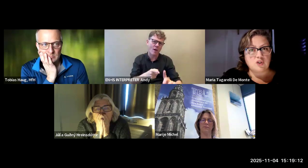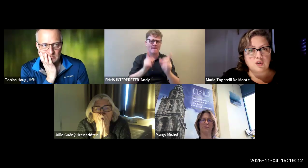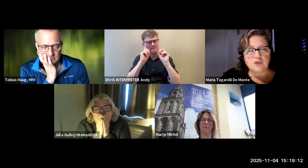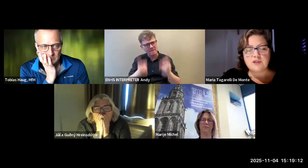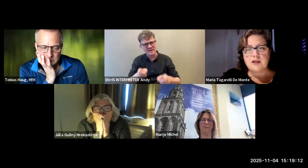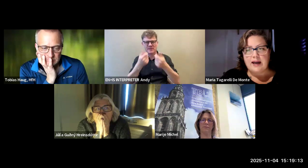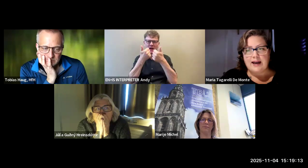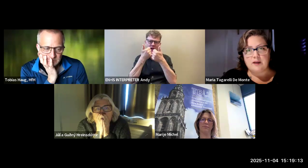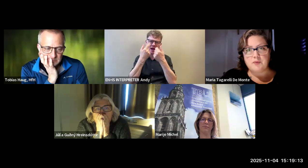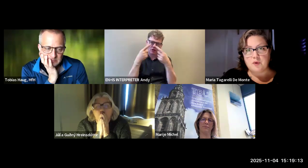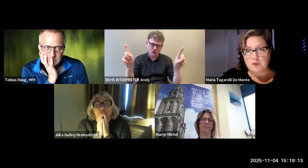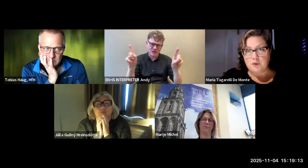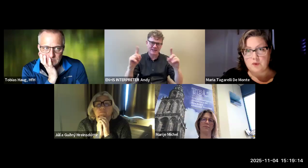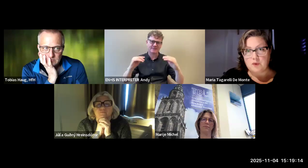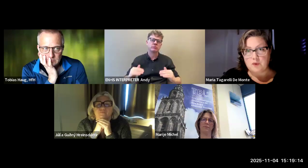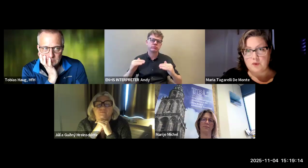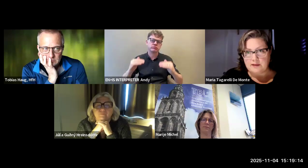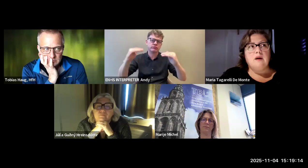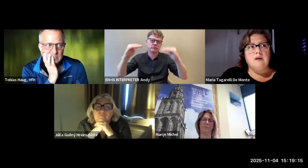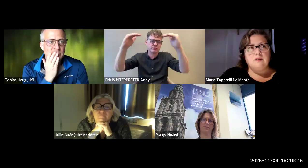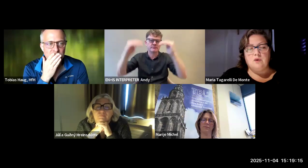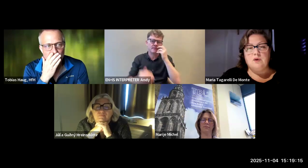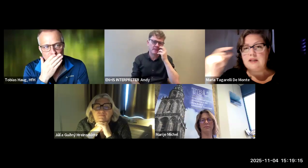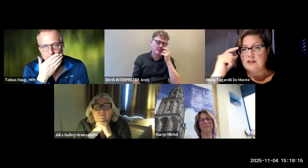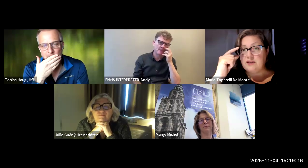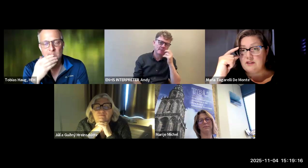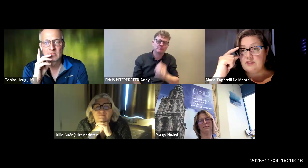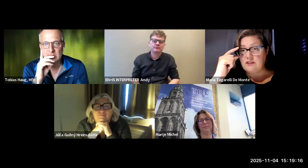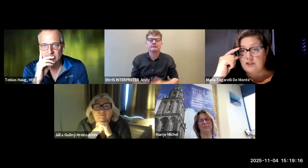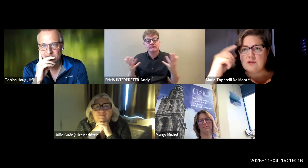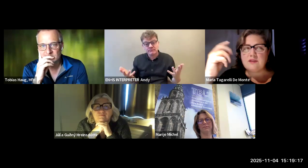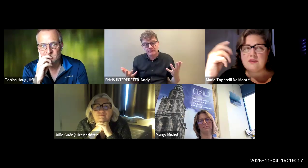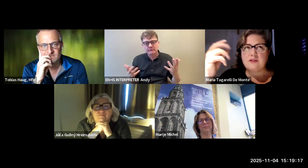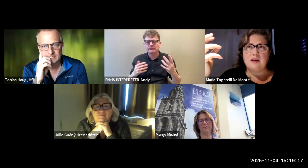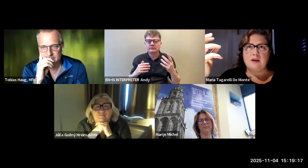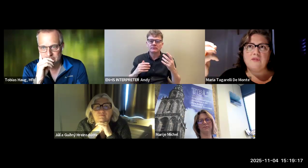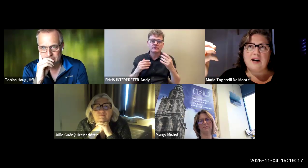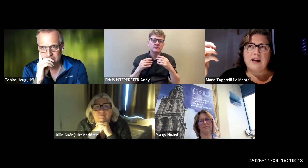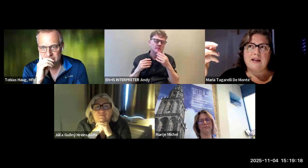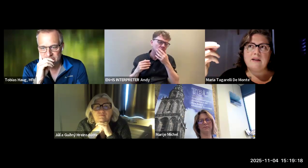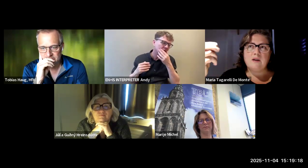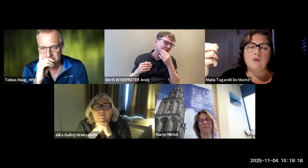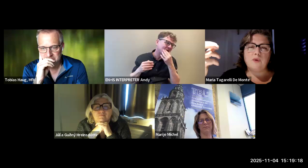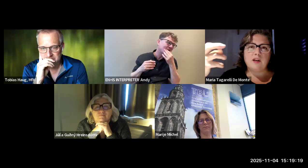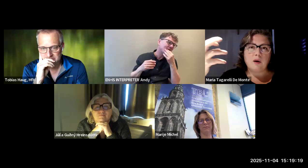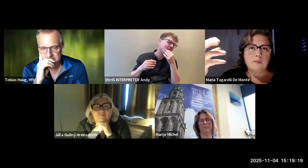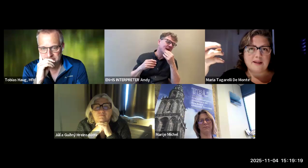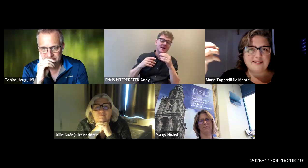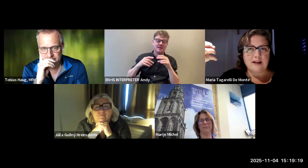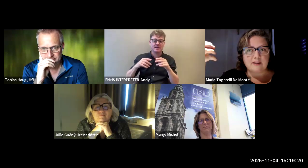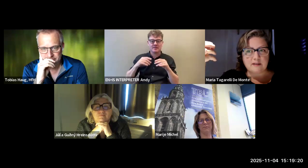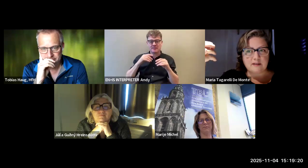sign language learners as they progress. So given videos provide